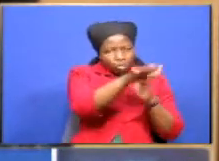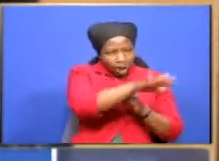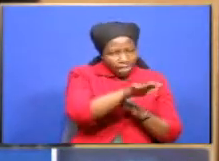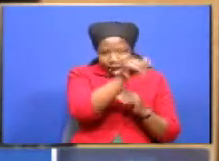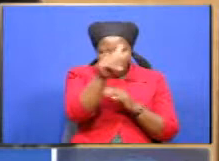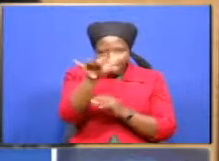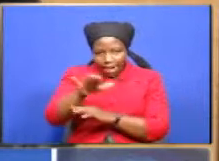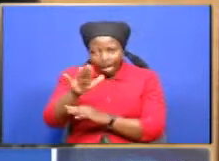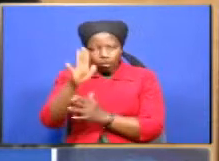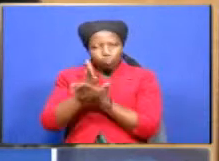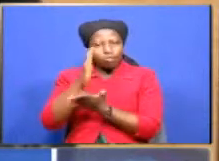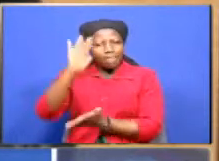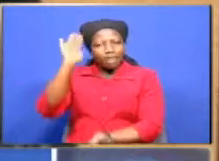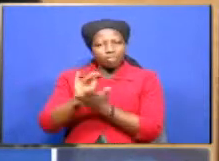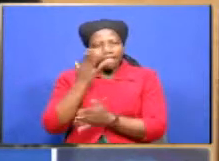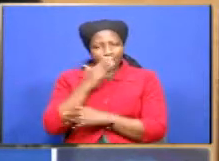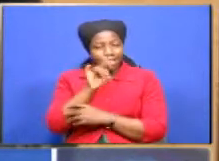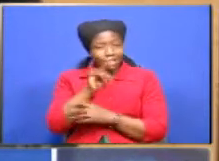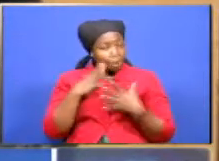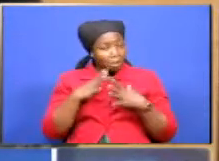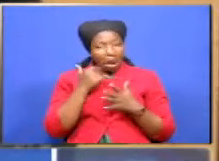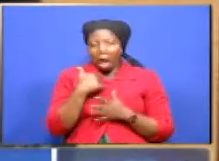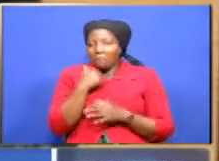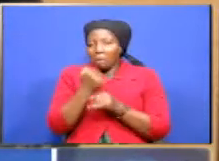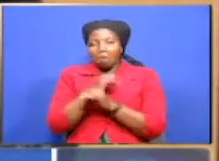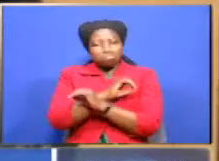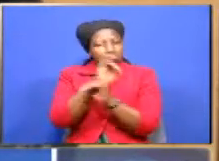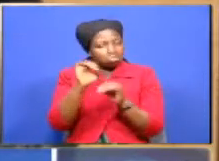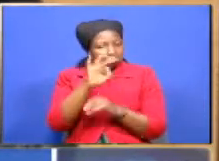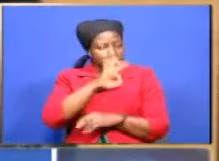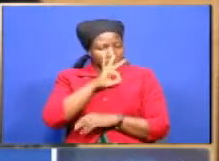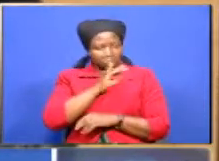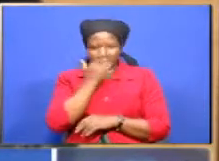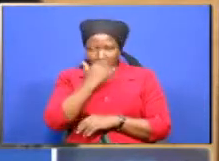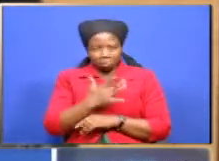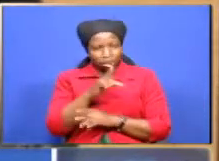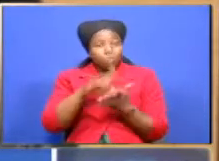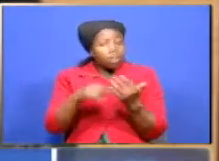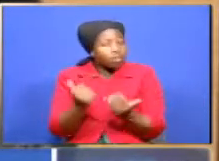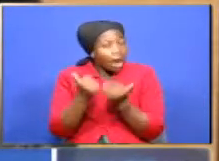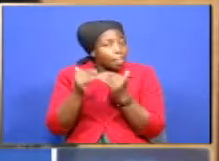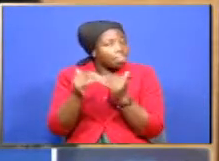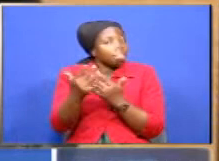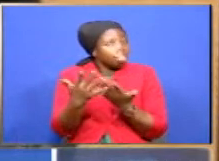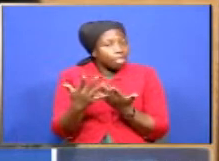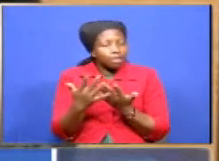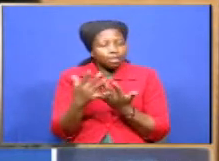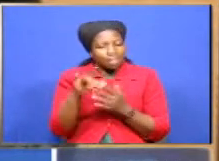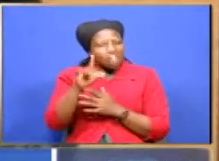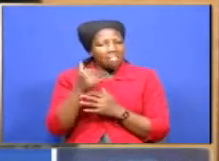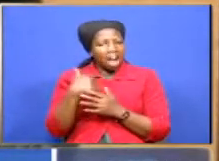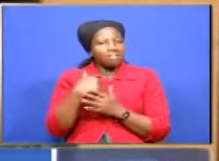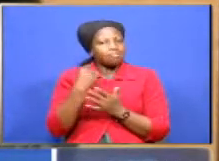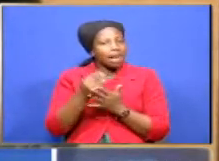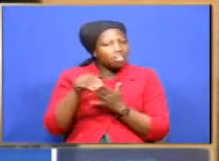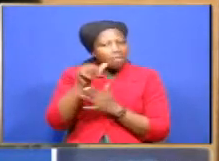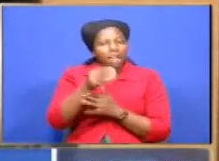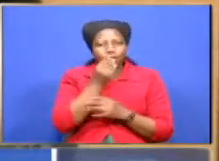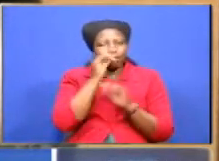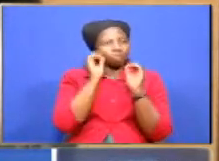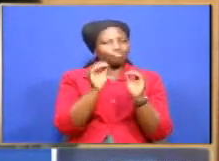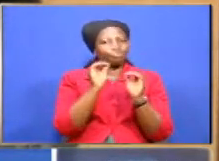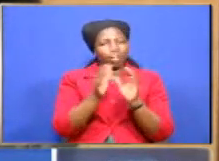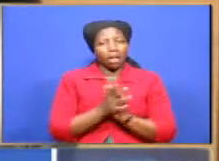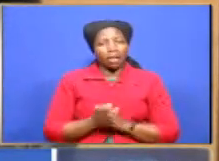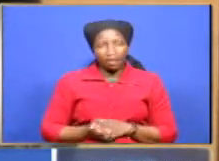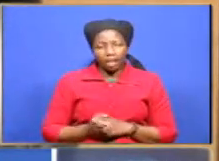of, they are not, they will be not, they have no income. And what happens then? Then they will have no food to buy. It's a result of this